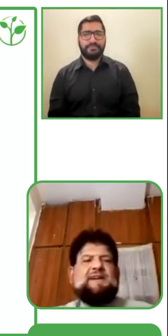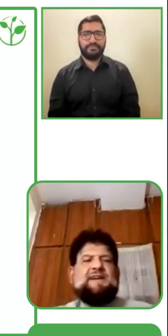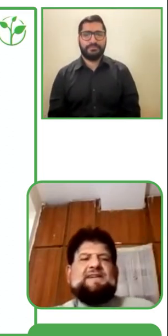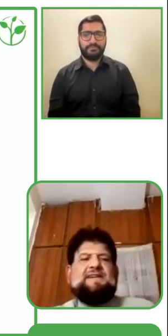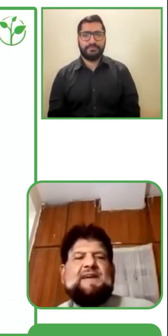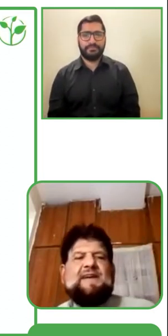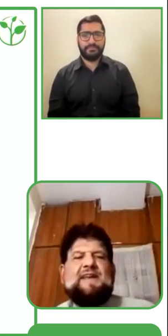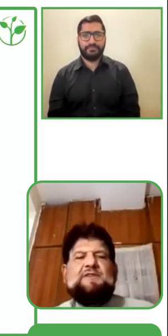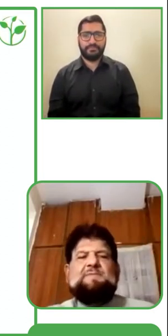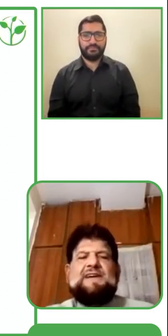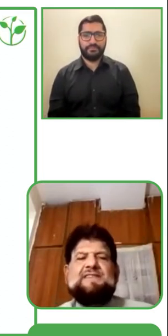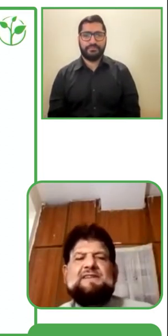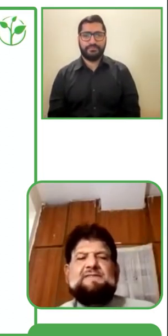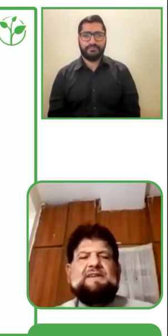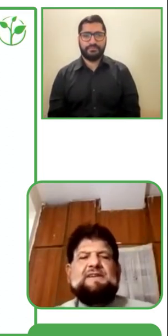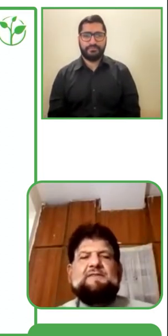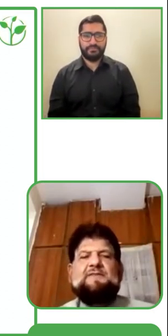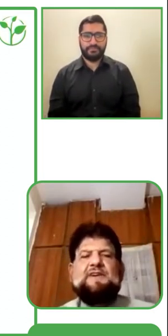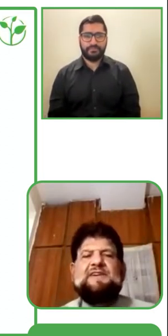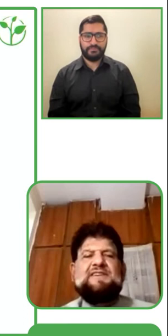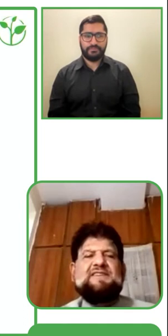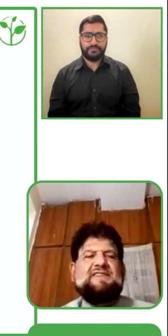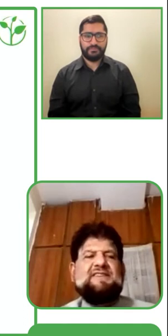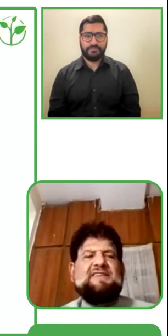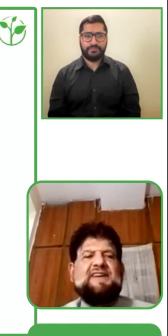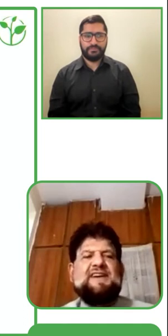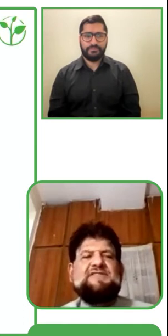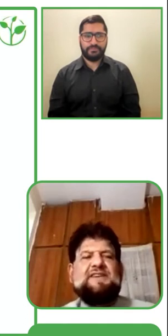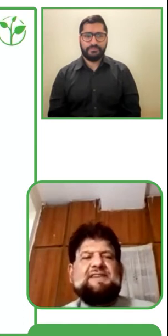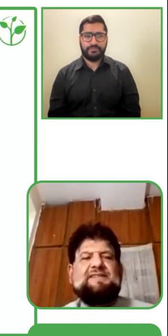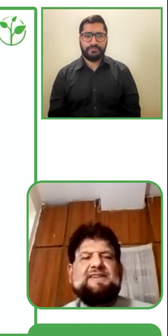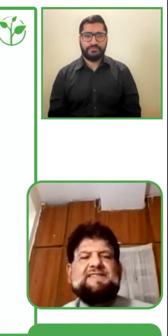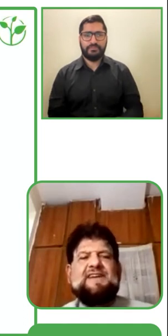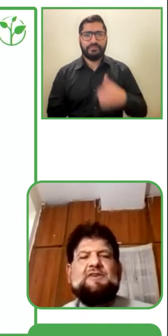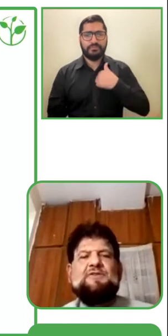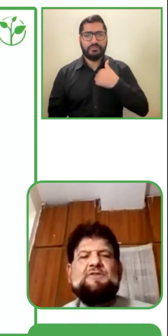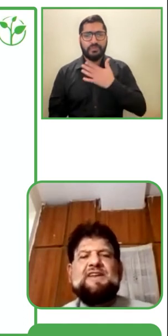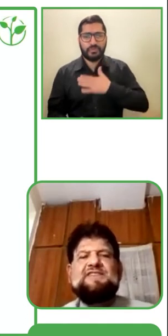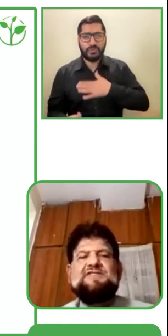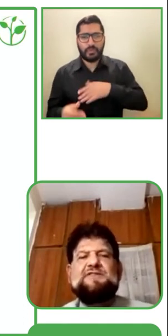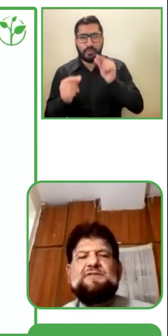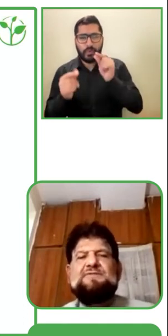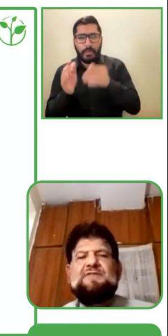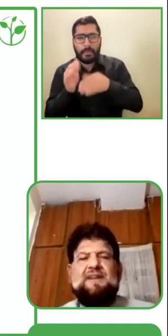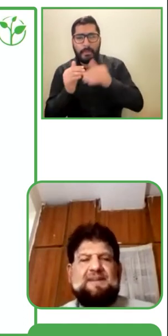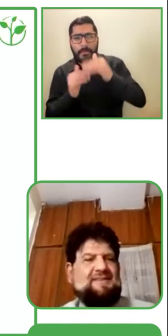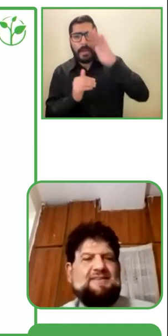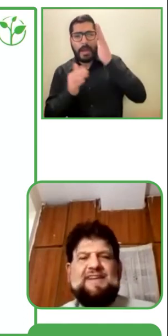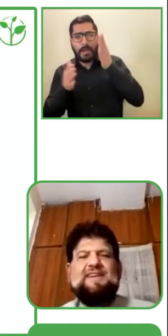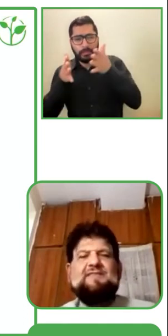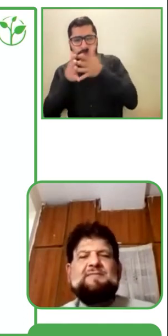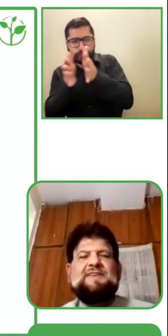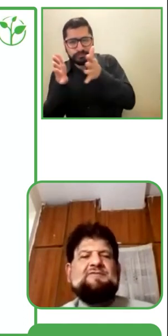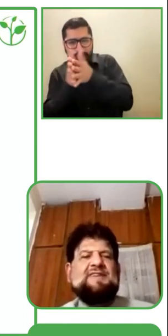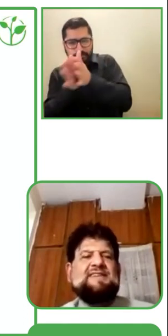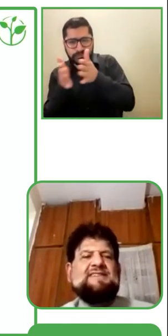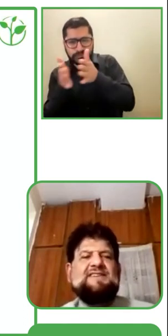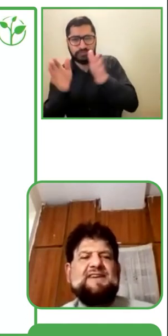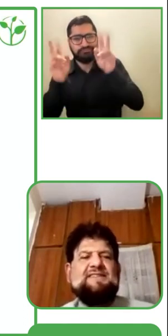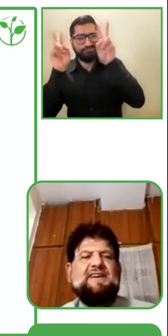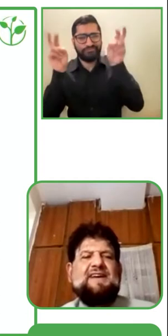About AABRAR, Afghan Amputee Bicycle for Rehabilitation and Recreation is a local NGO or